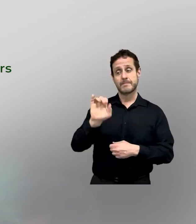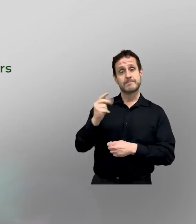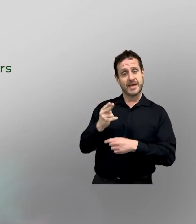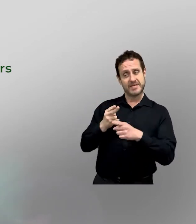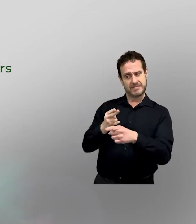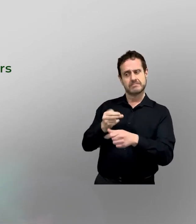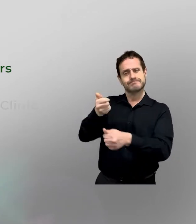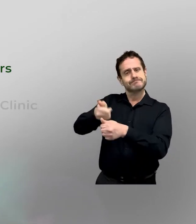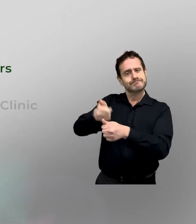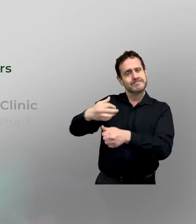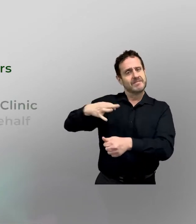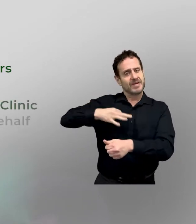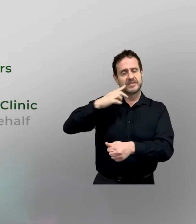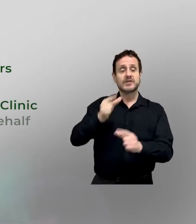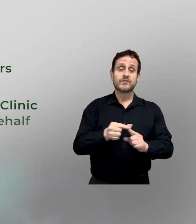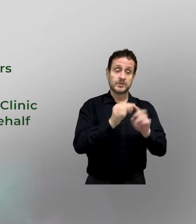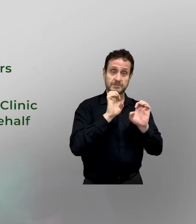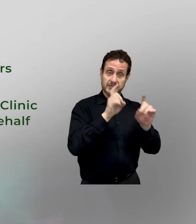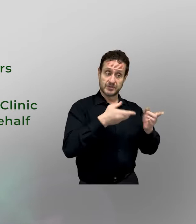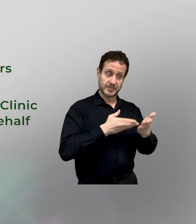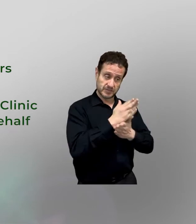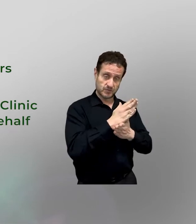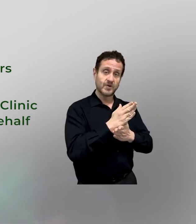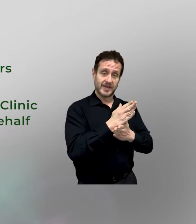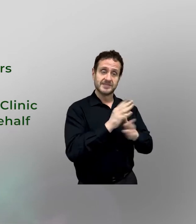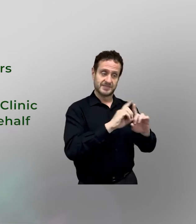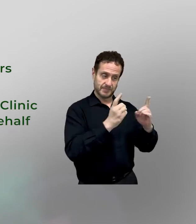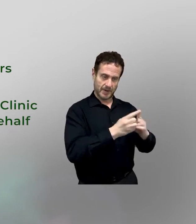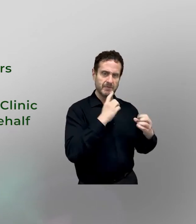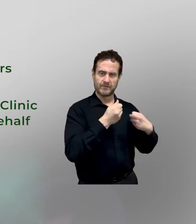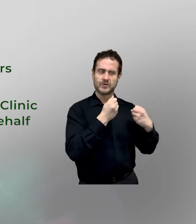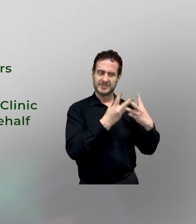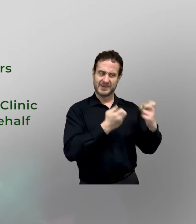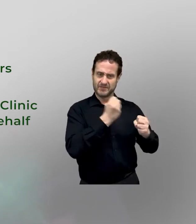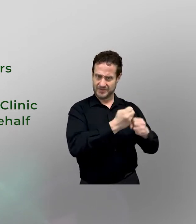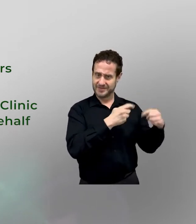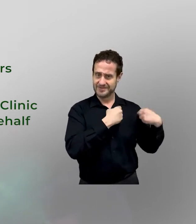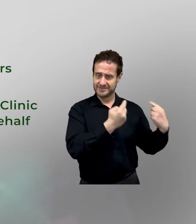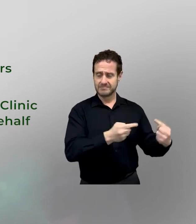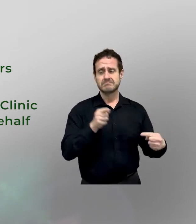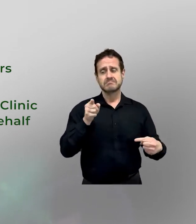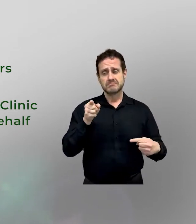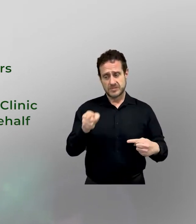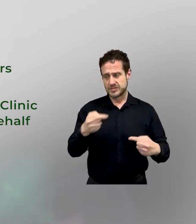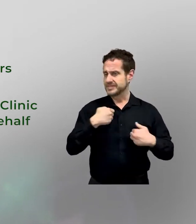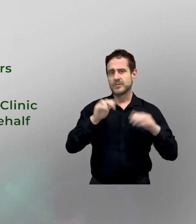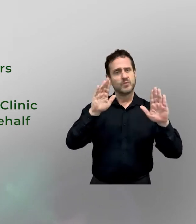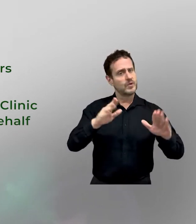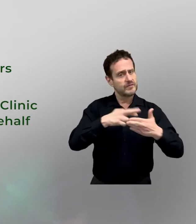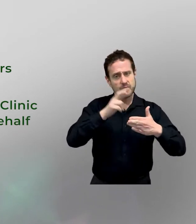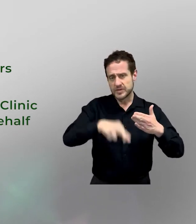years. Beth has volunteered for our special education rights clinic for several years and has